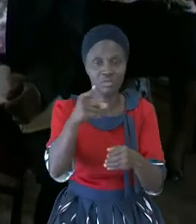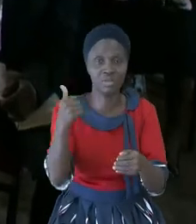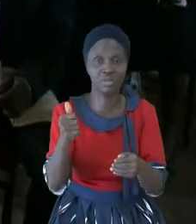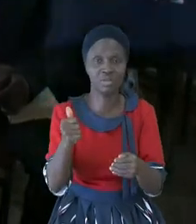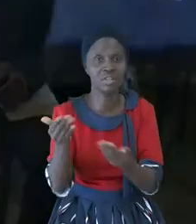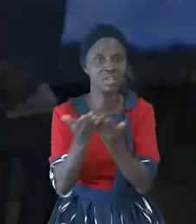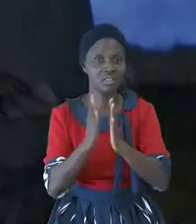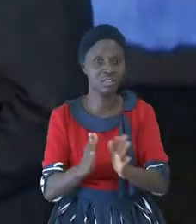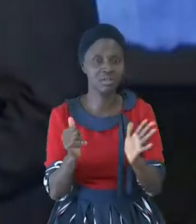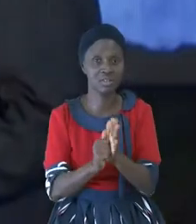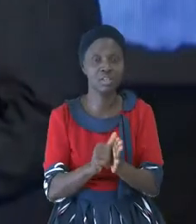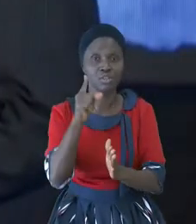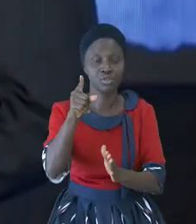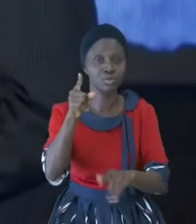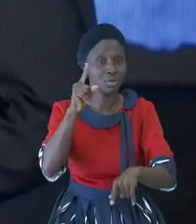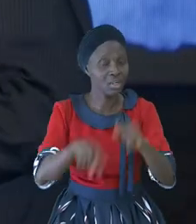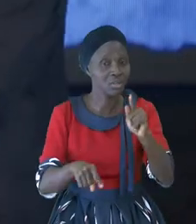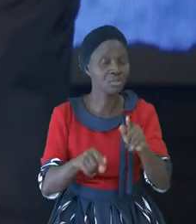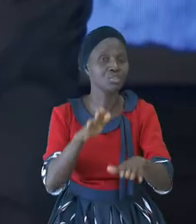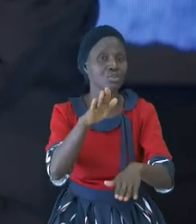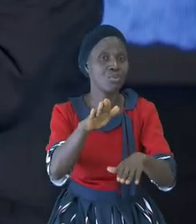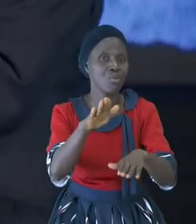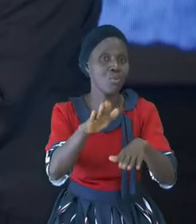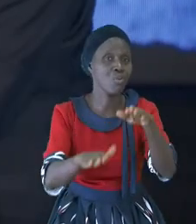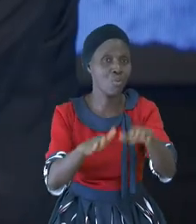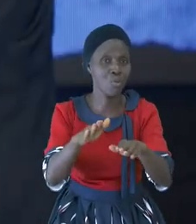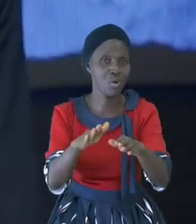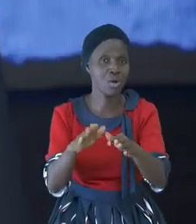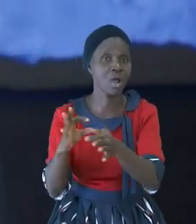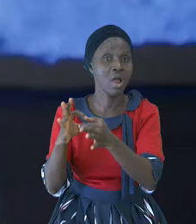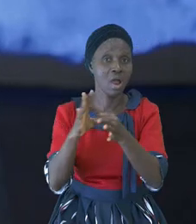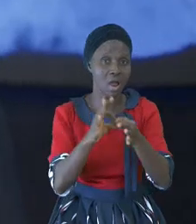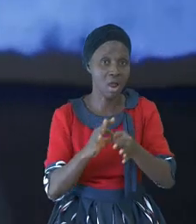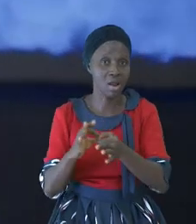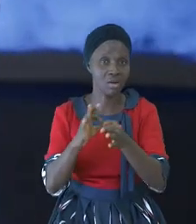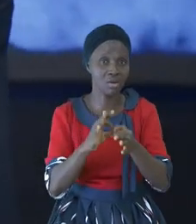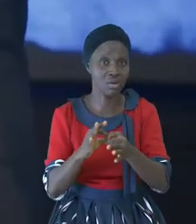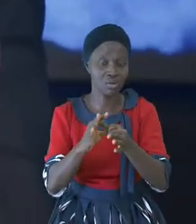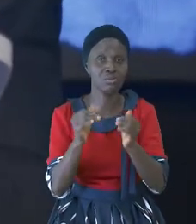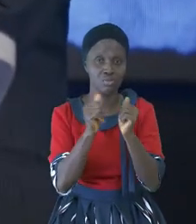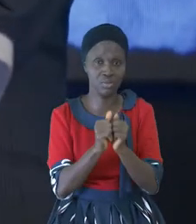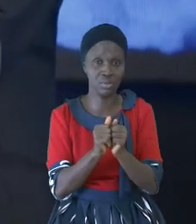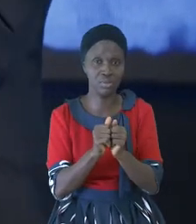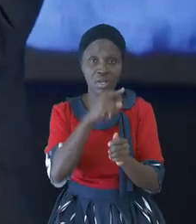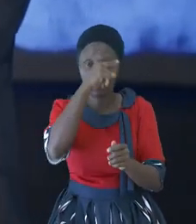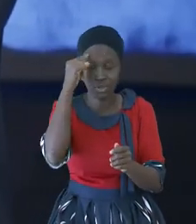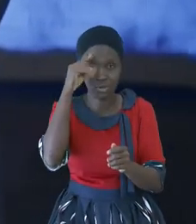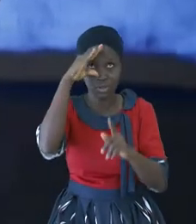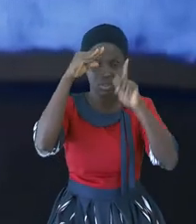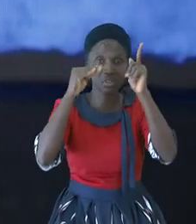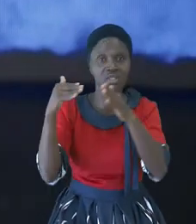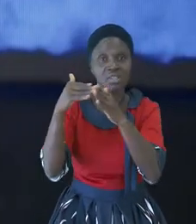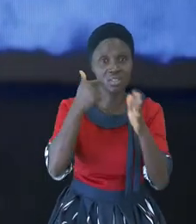you cannot walk along with, because he leads me beside still waters.